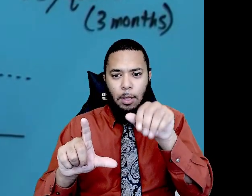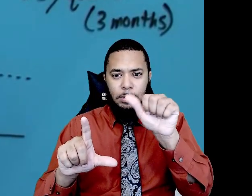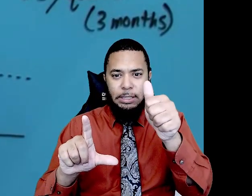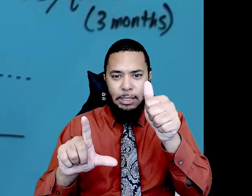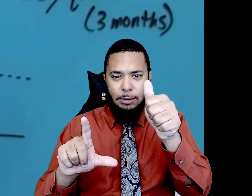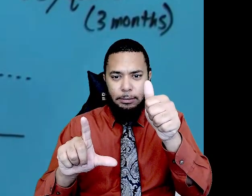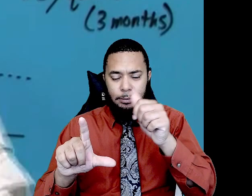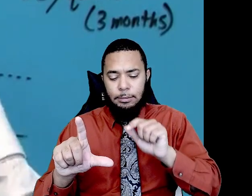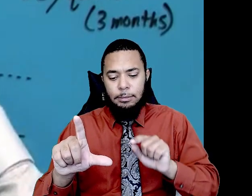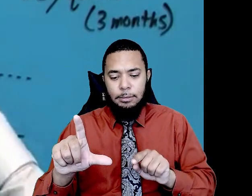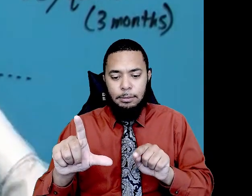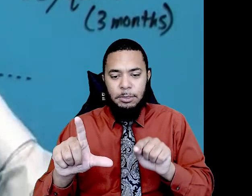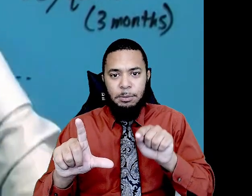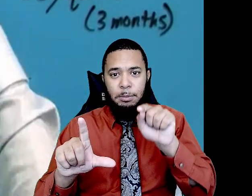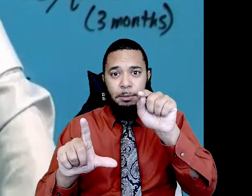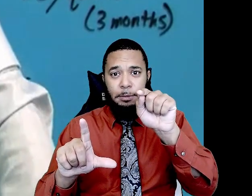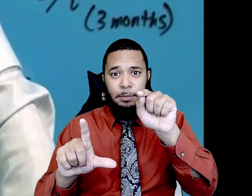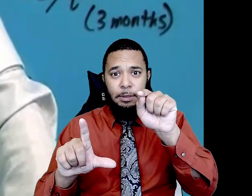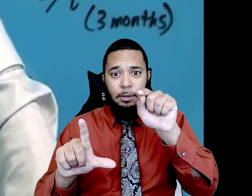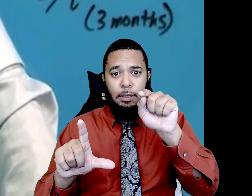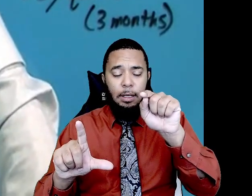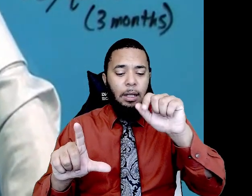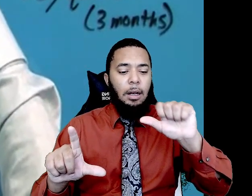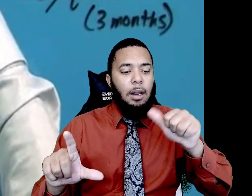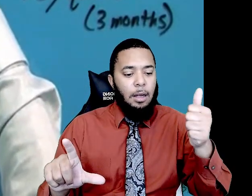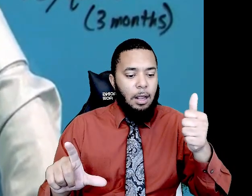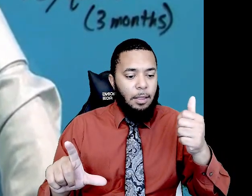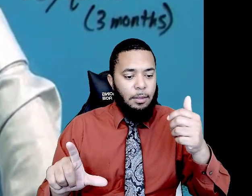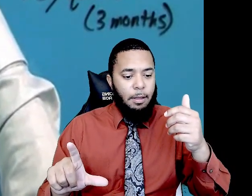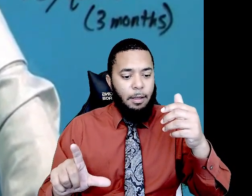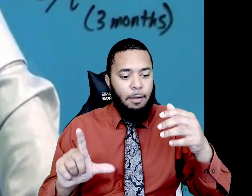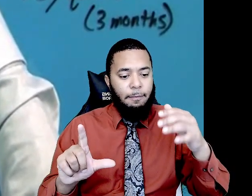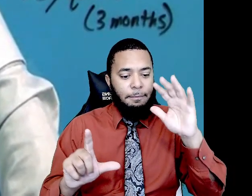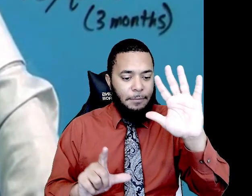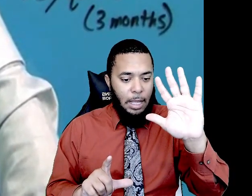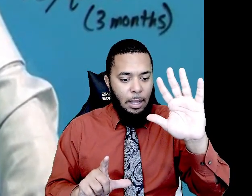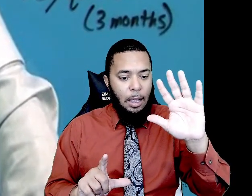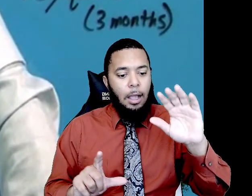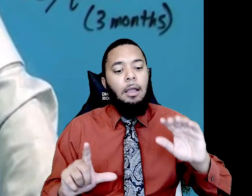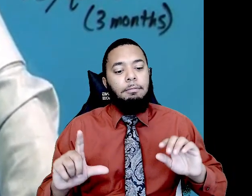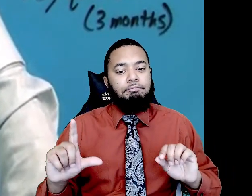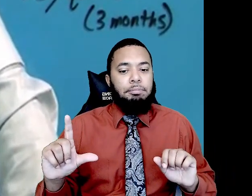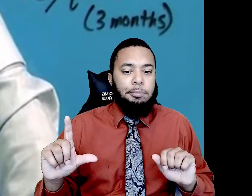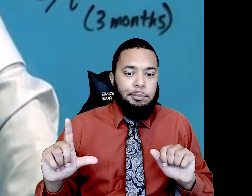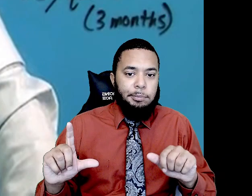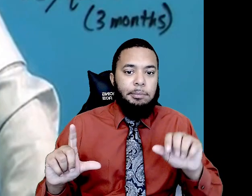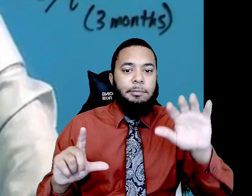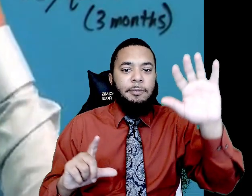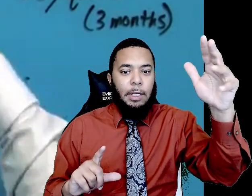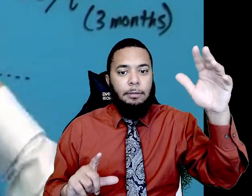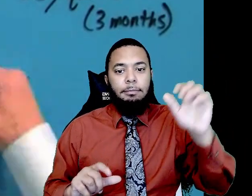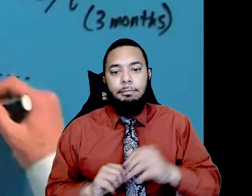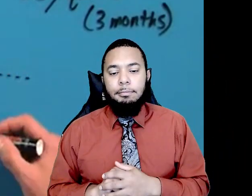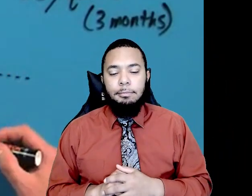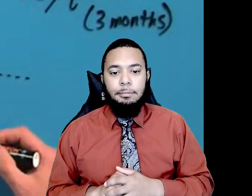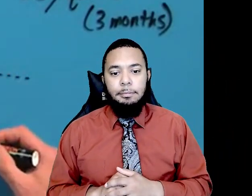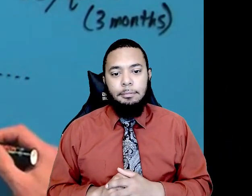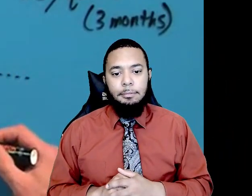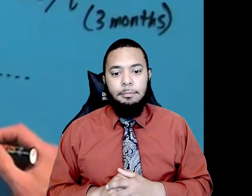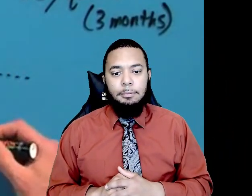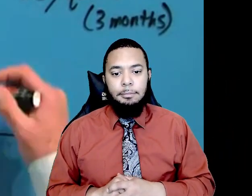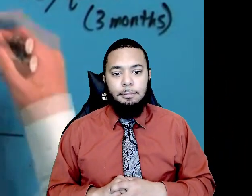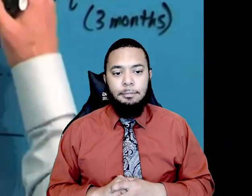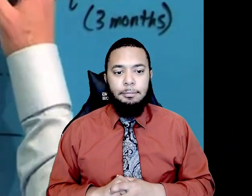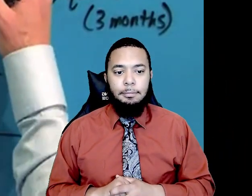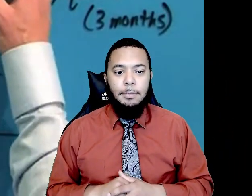1,010. And then another $5 up to 1,015 the next quarter. And then after